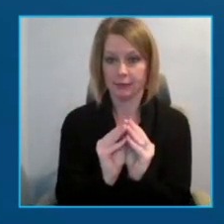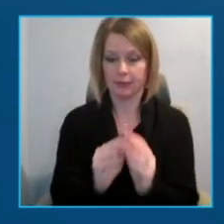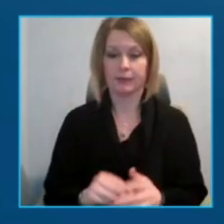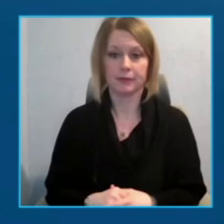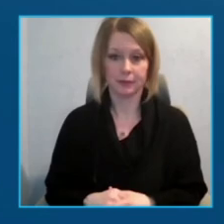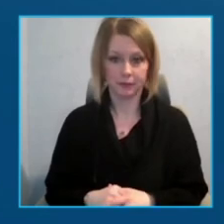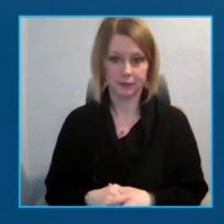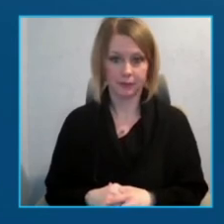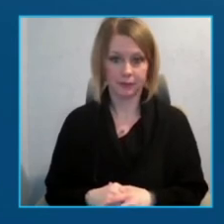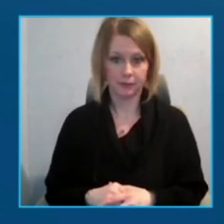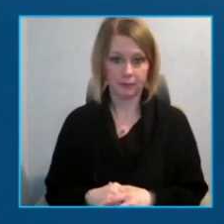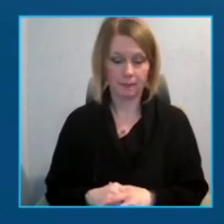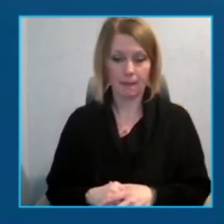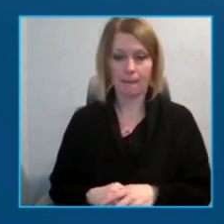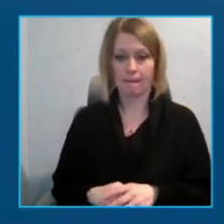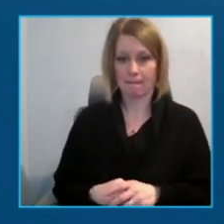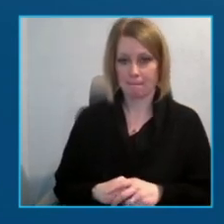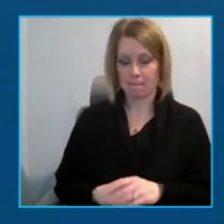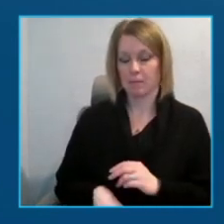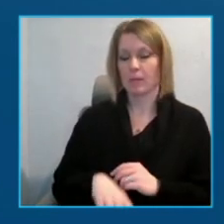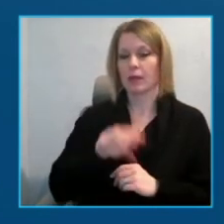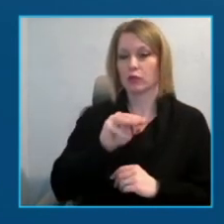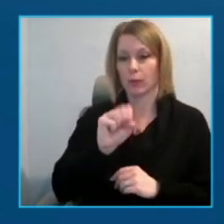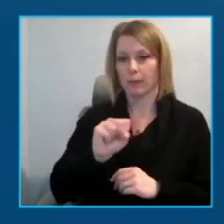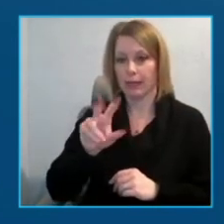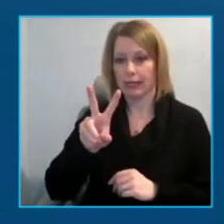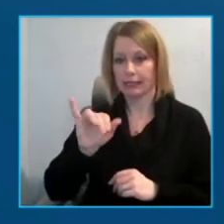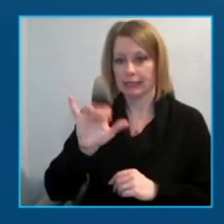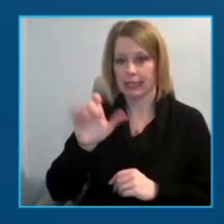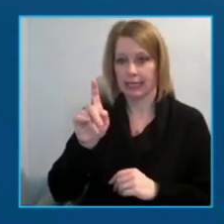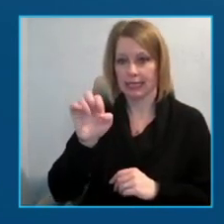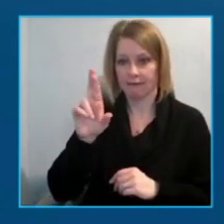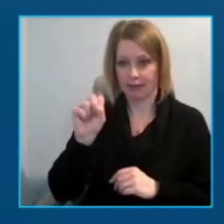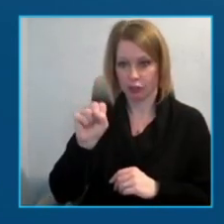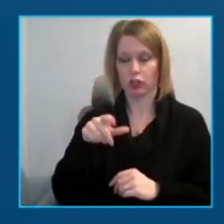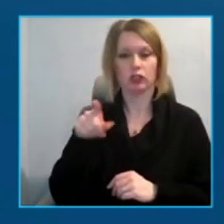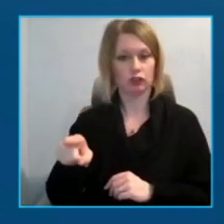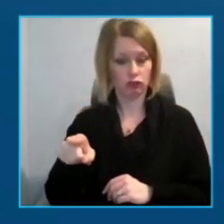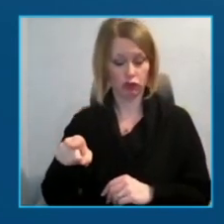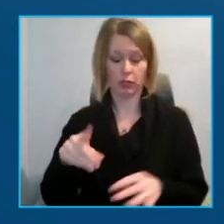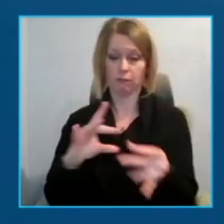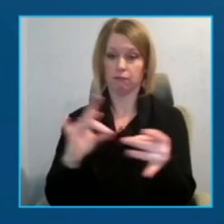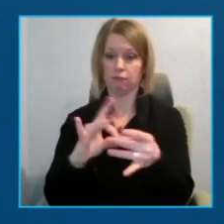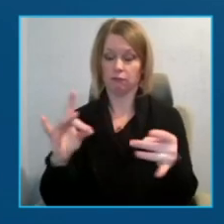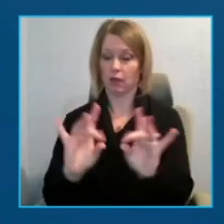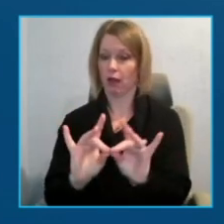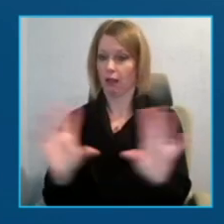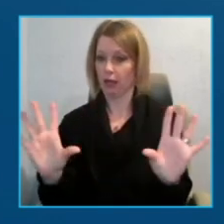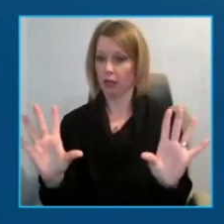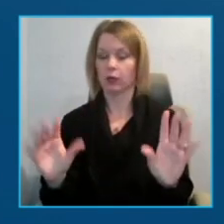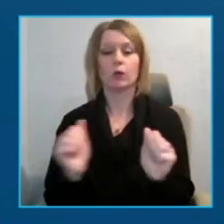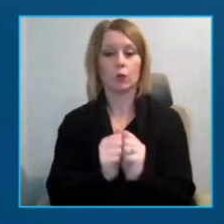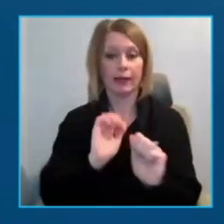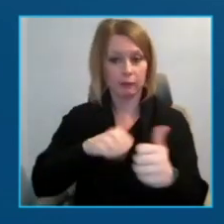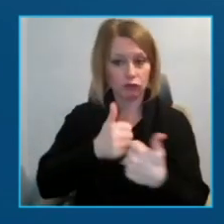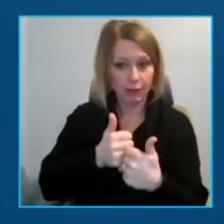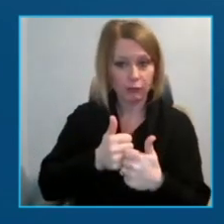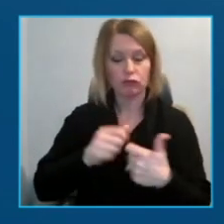As Ms. Vickers has made clear in a number of her challenges and in memoranda, the